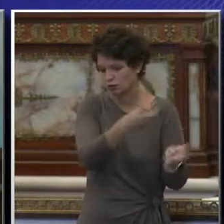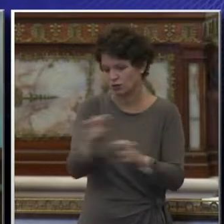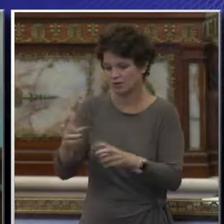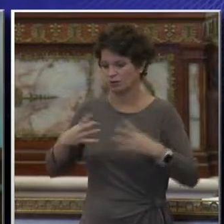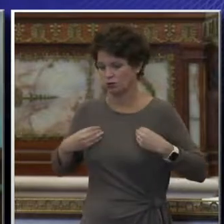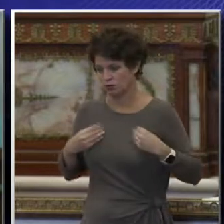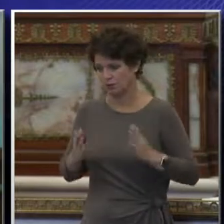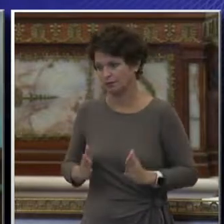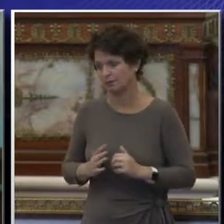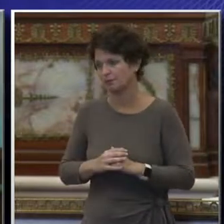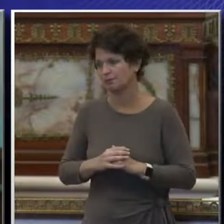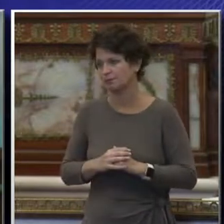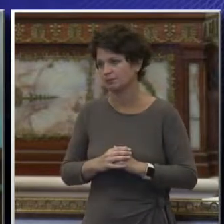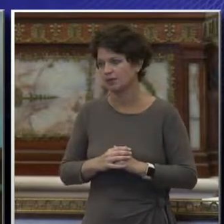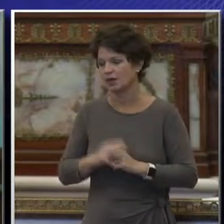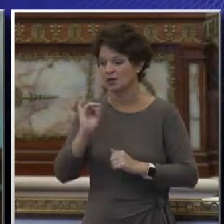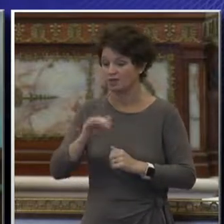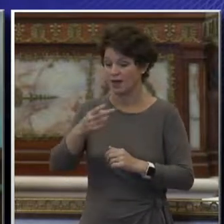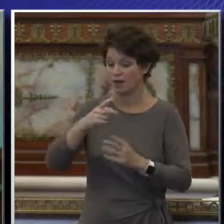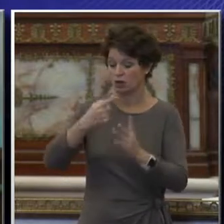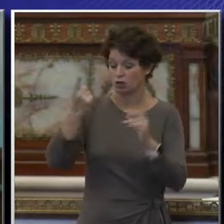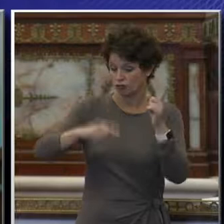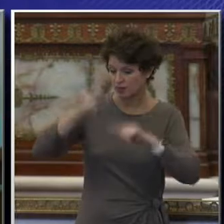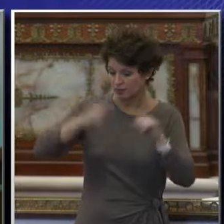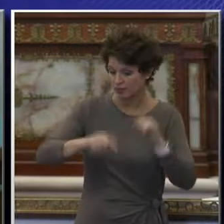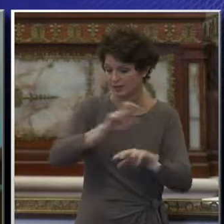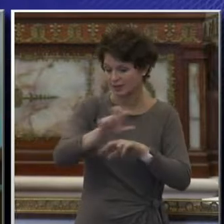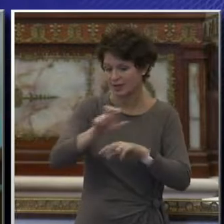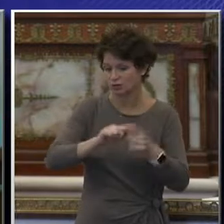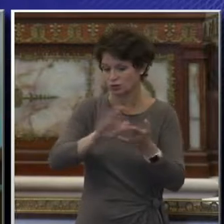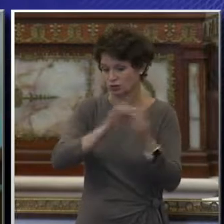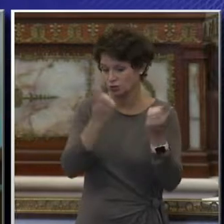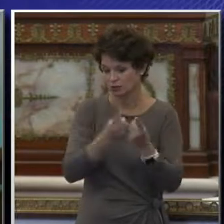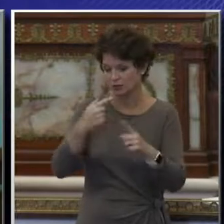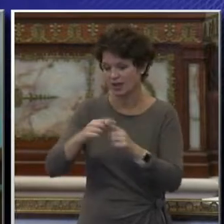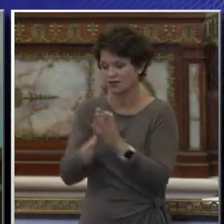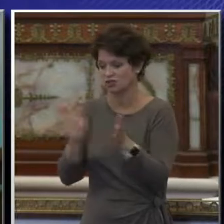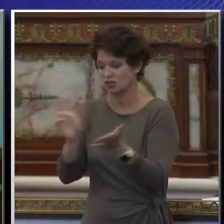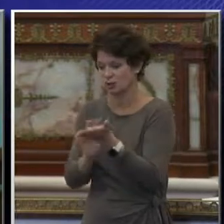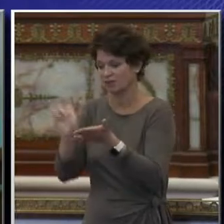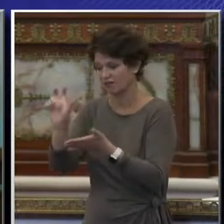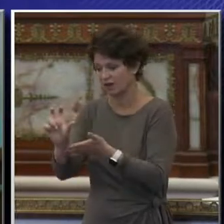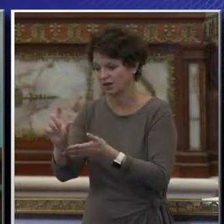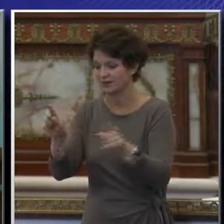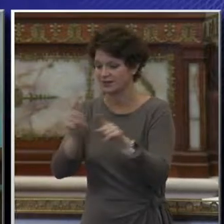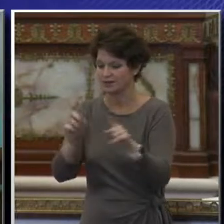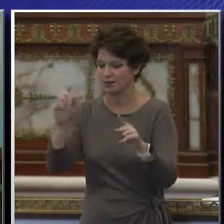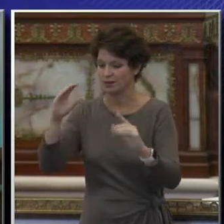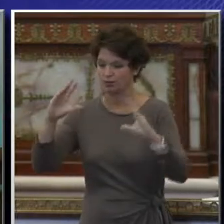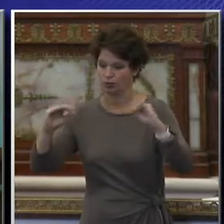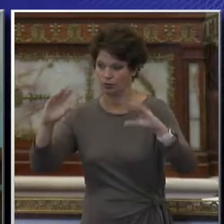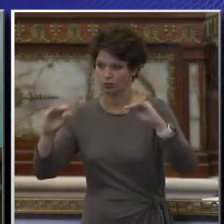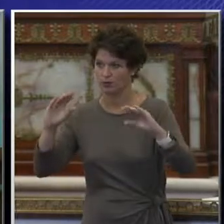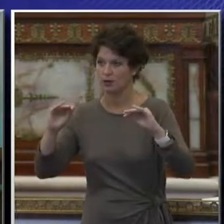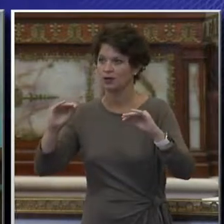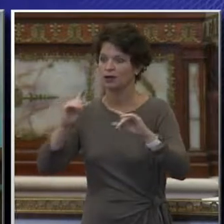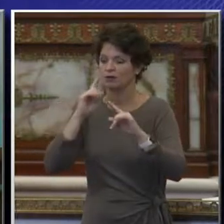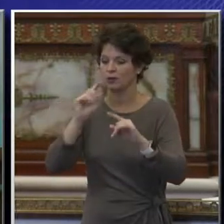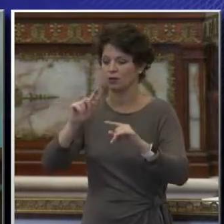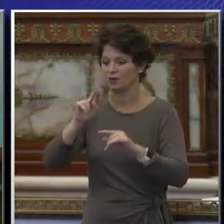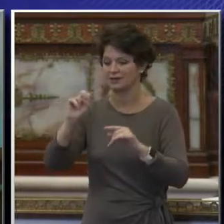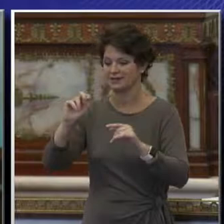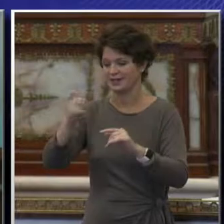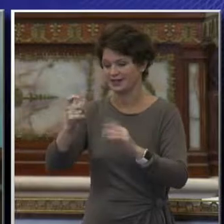ownership. That pilot agreement is allocated to the school district and the general fund in the same proportion as real estate tax